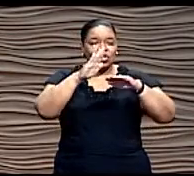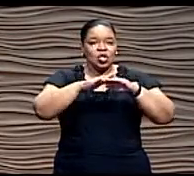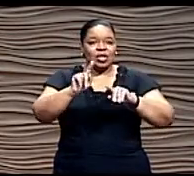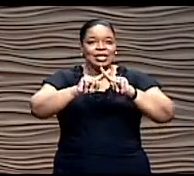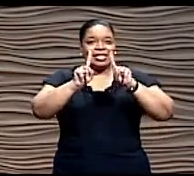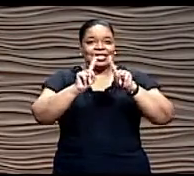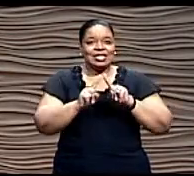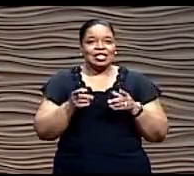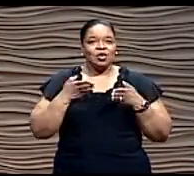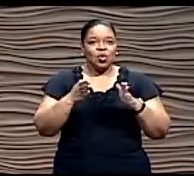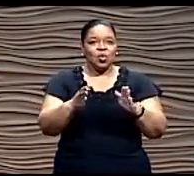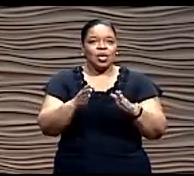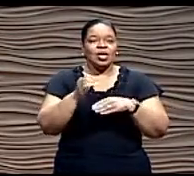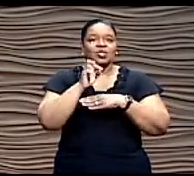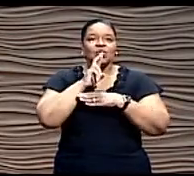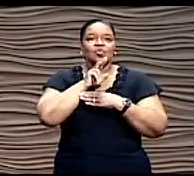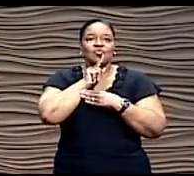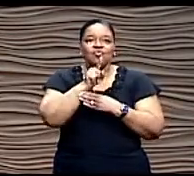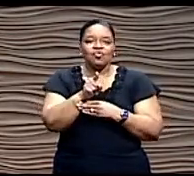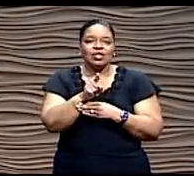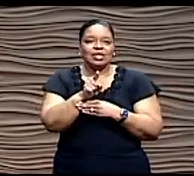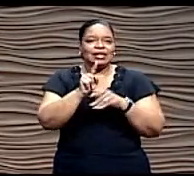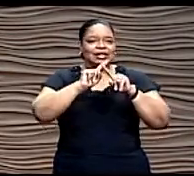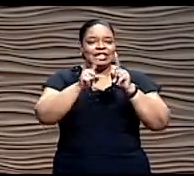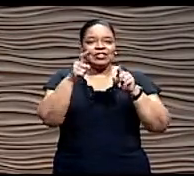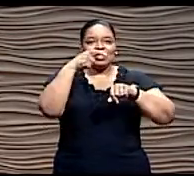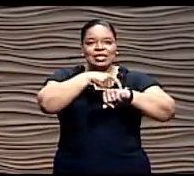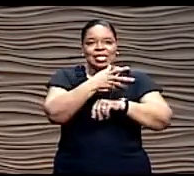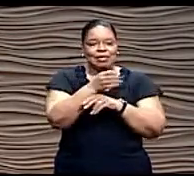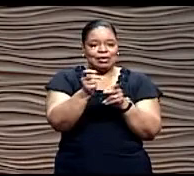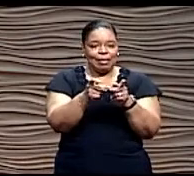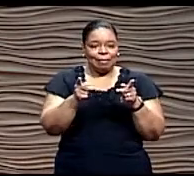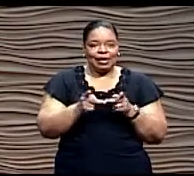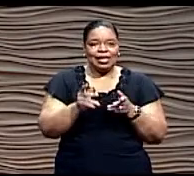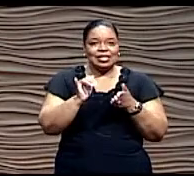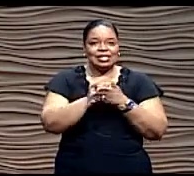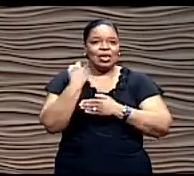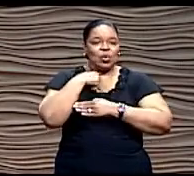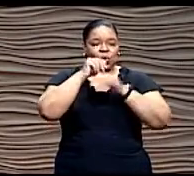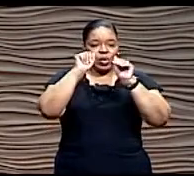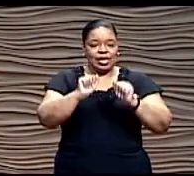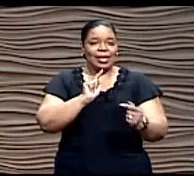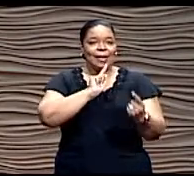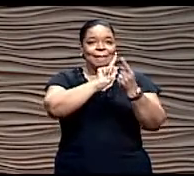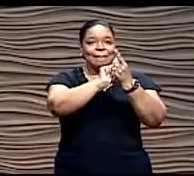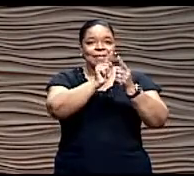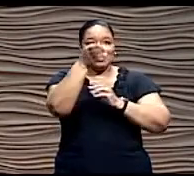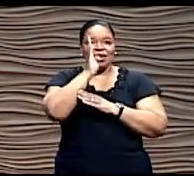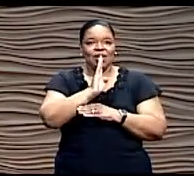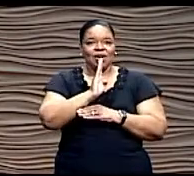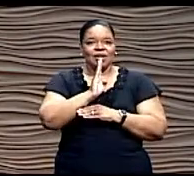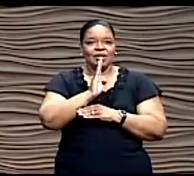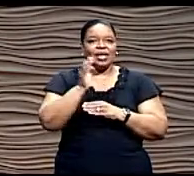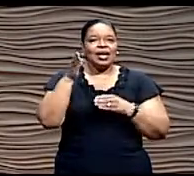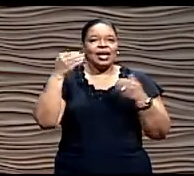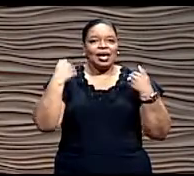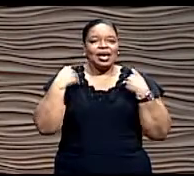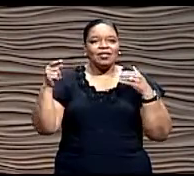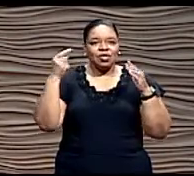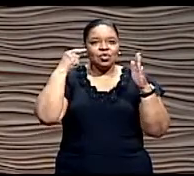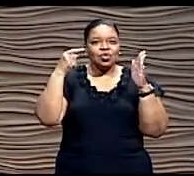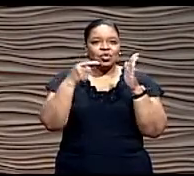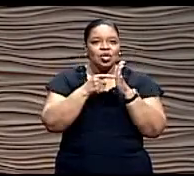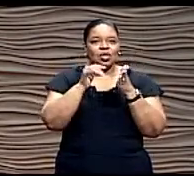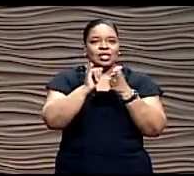or should I say even times and places in which we can meet God. Have you noticed that we can